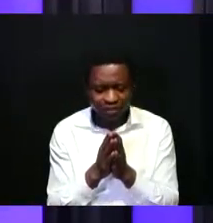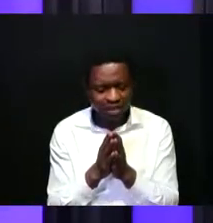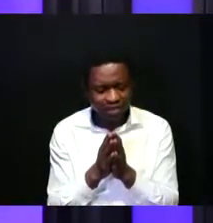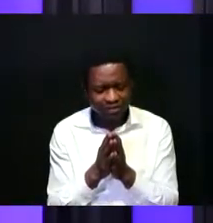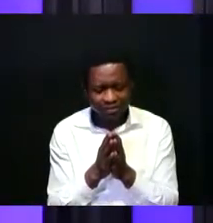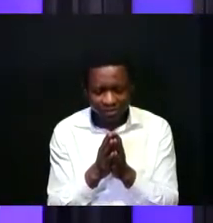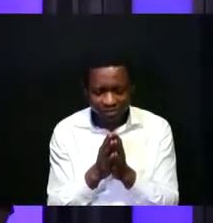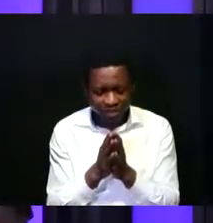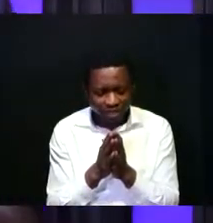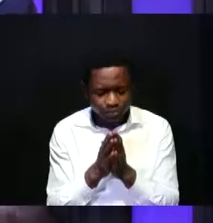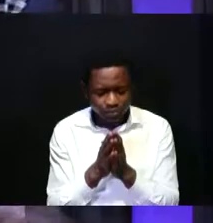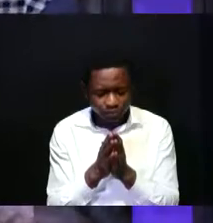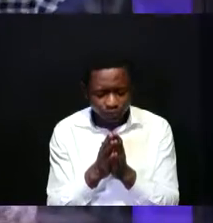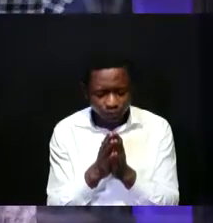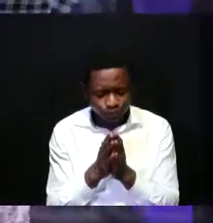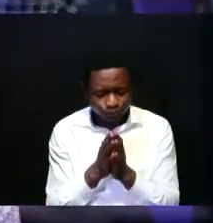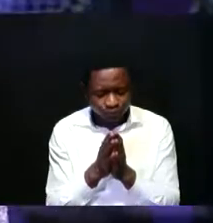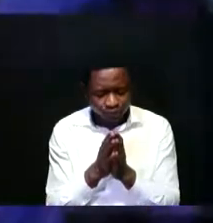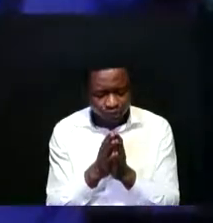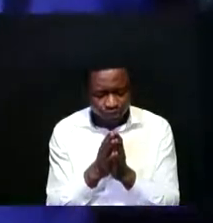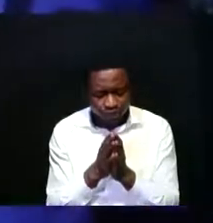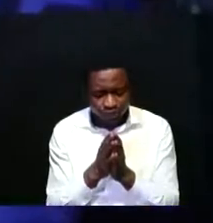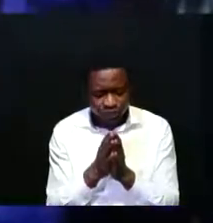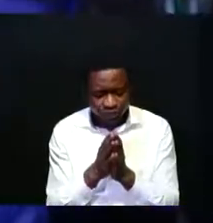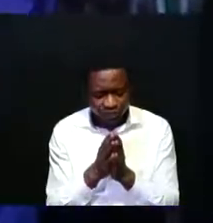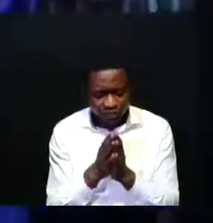In Jesus' name. Amen.